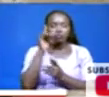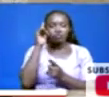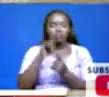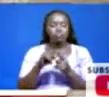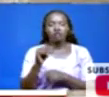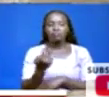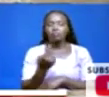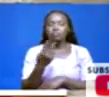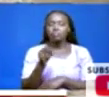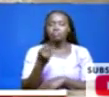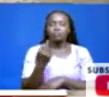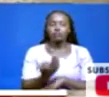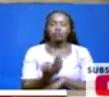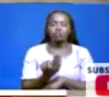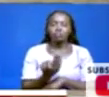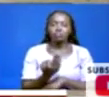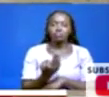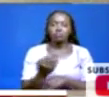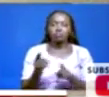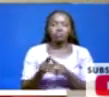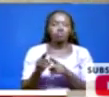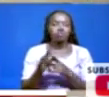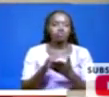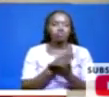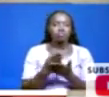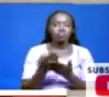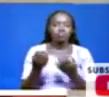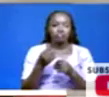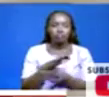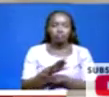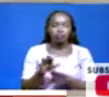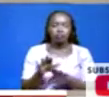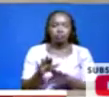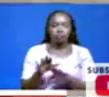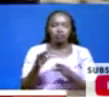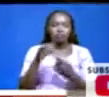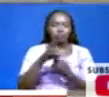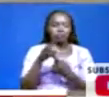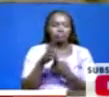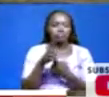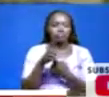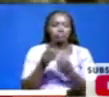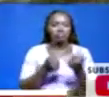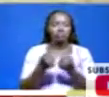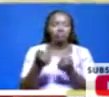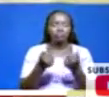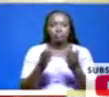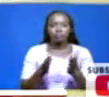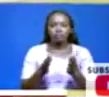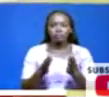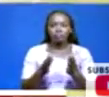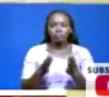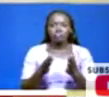in 2023. Ghosh also confirmed the return of multiple Kenya motorcycle champion and retired rally driver Stephen Anthony, who piloted the